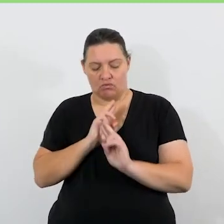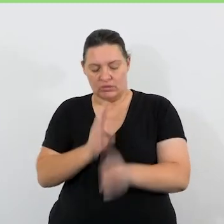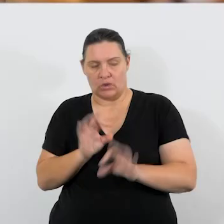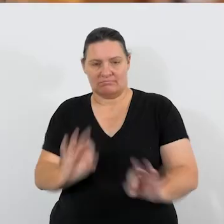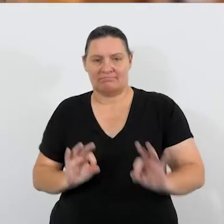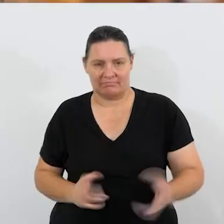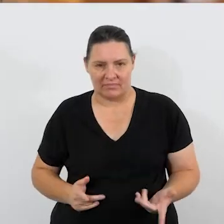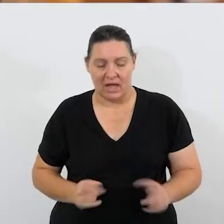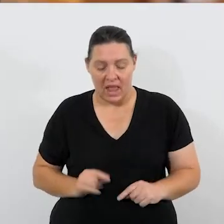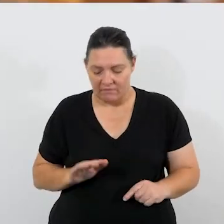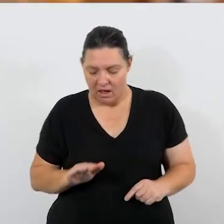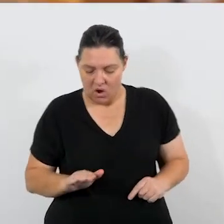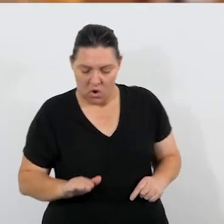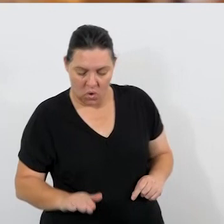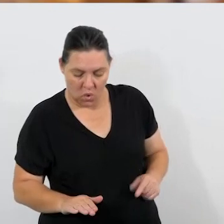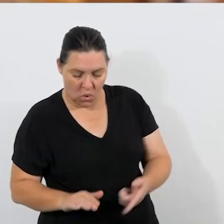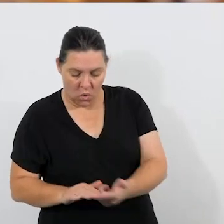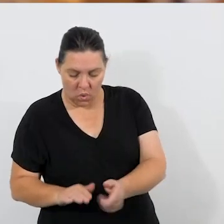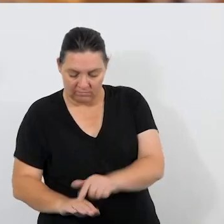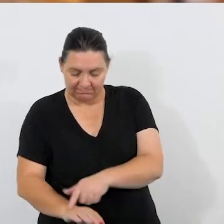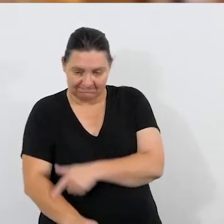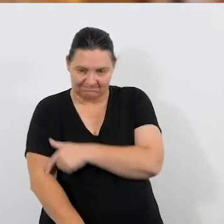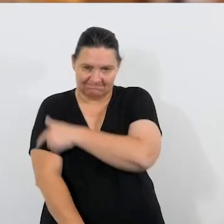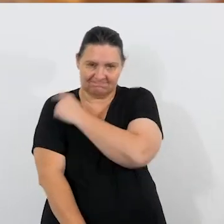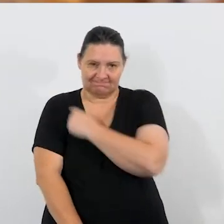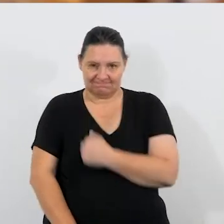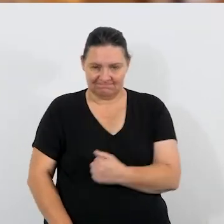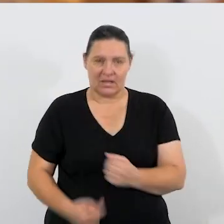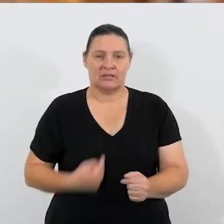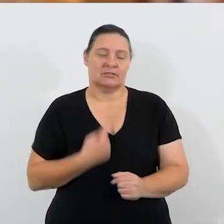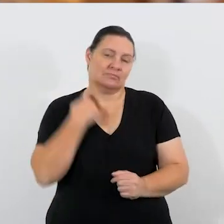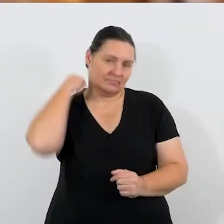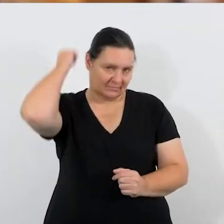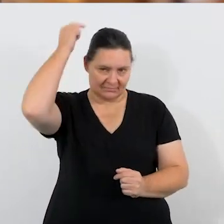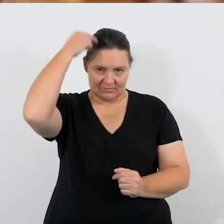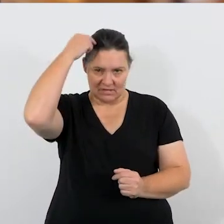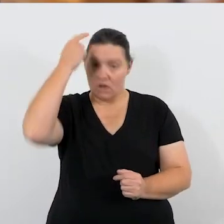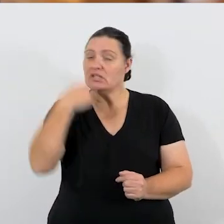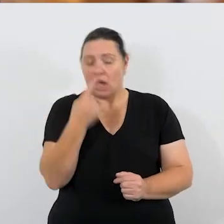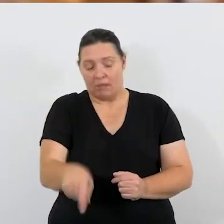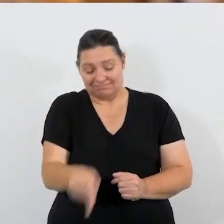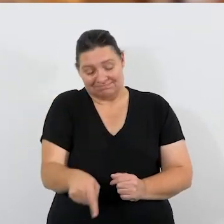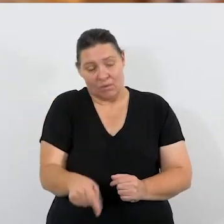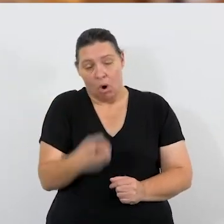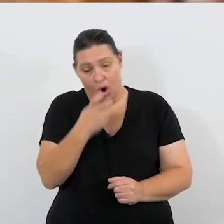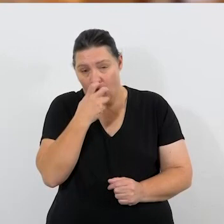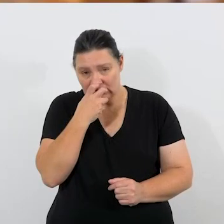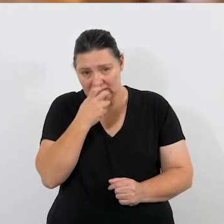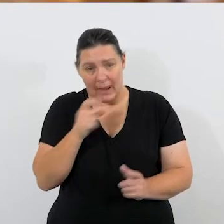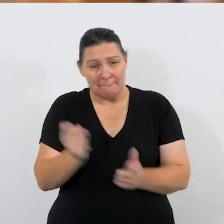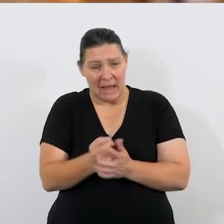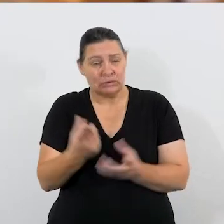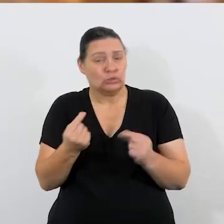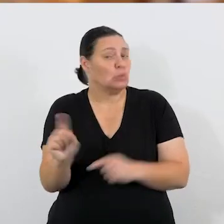So obviously, if you sense that the stove is hot, your nerve cells are then going to communicate with your nervous system to say, now the